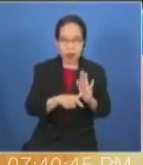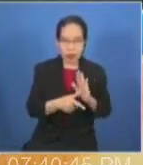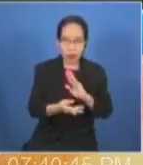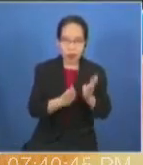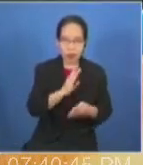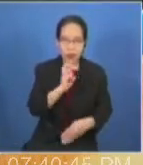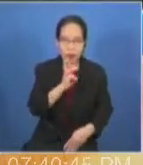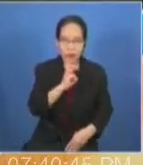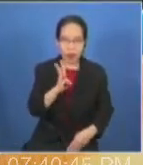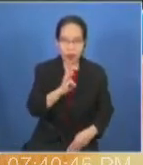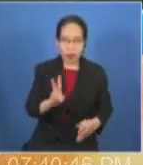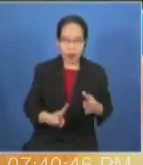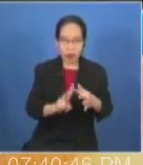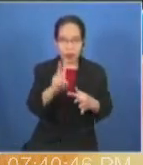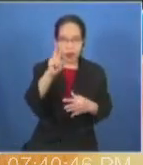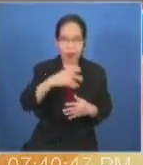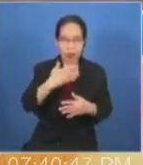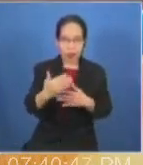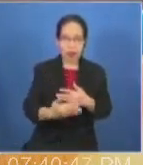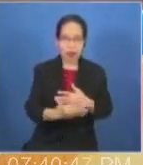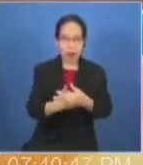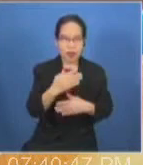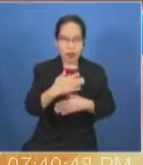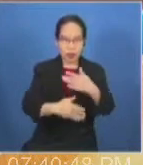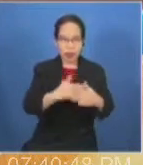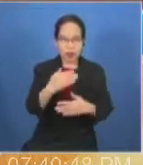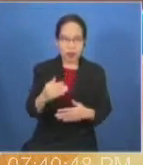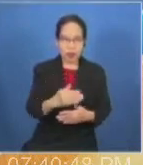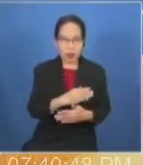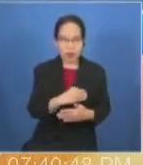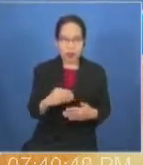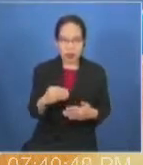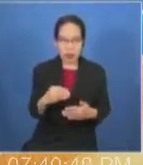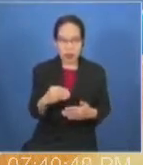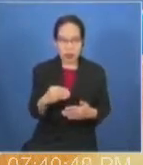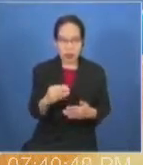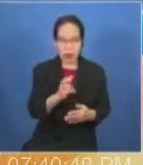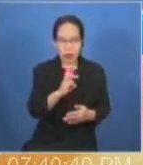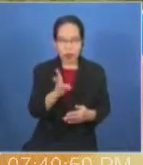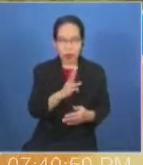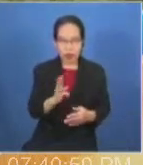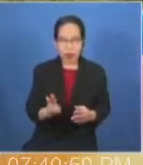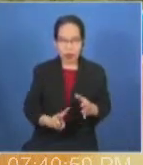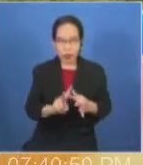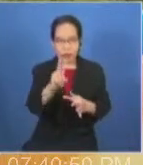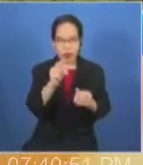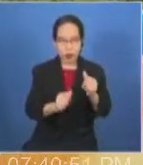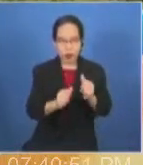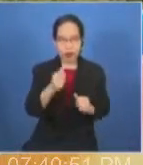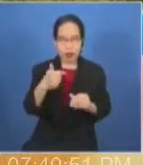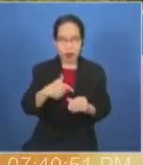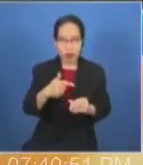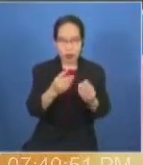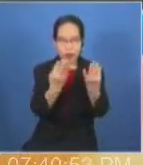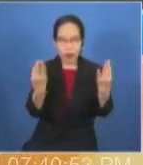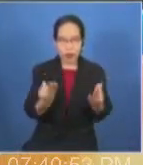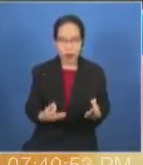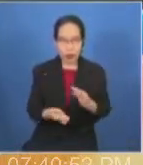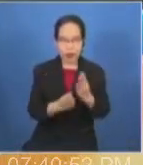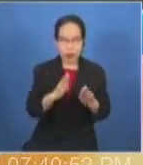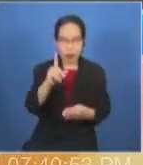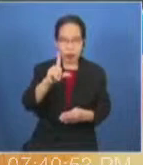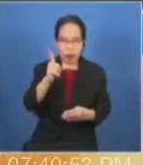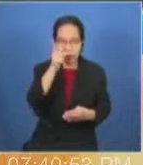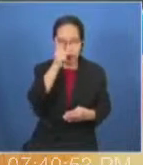and later on, water vapor. Next is the process of condensation. From water vapor, which is in gas